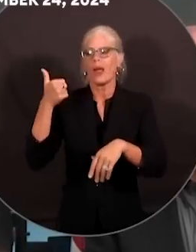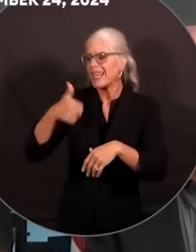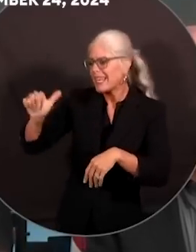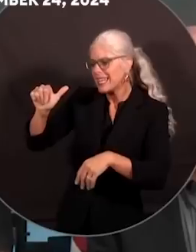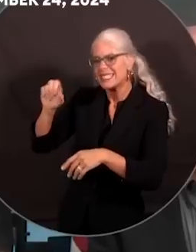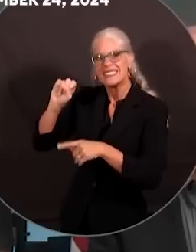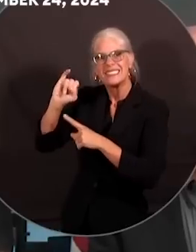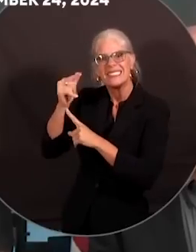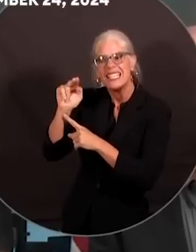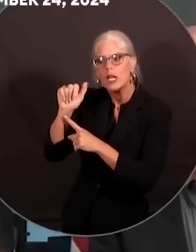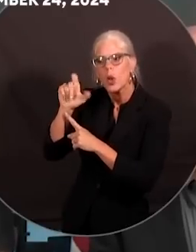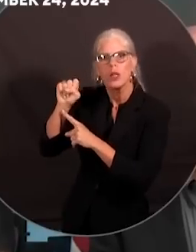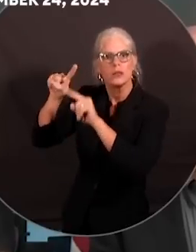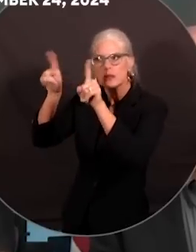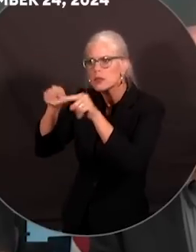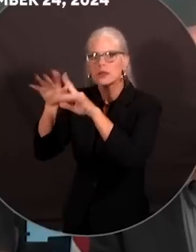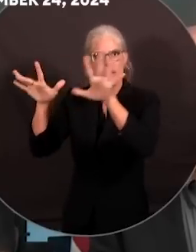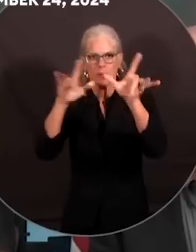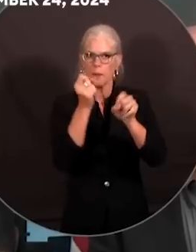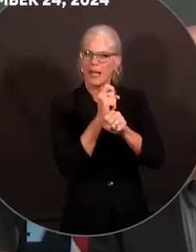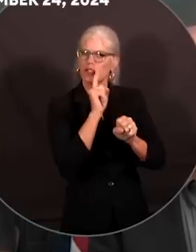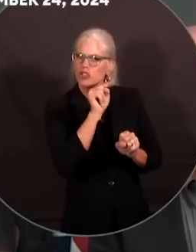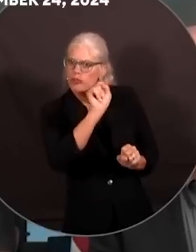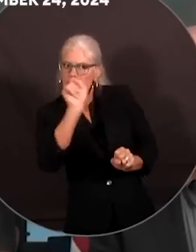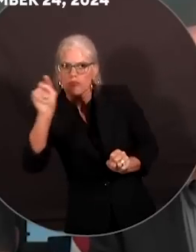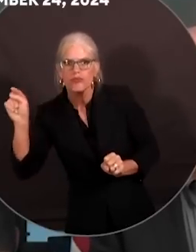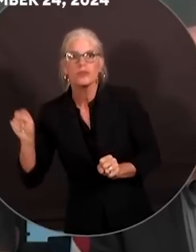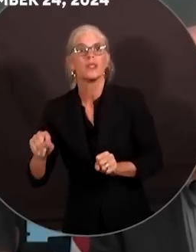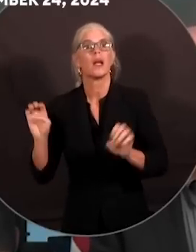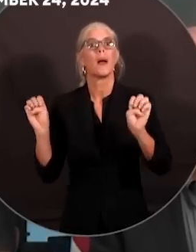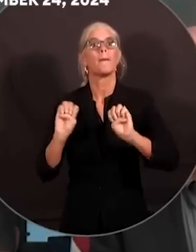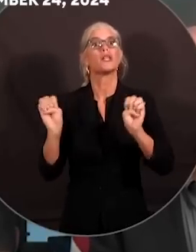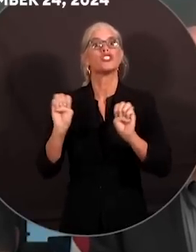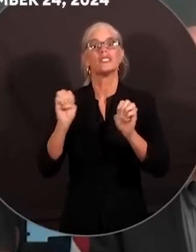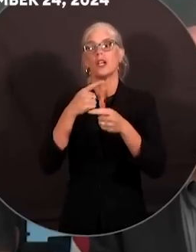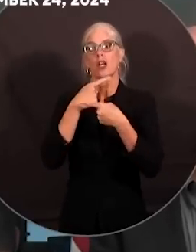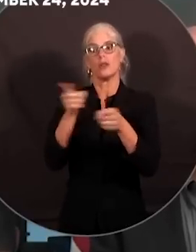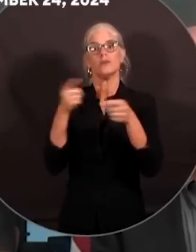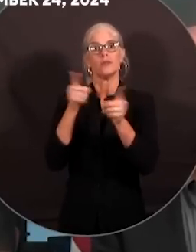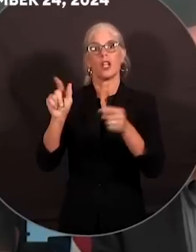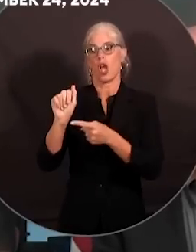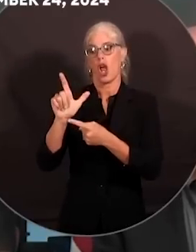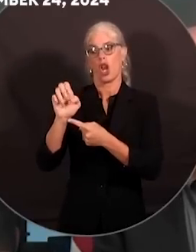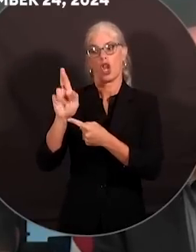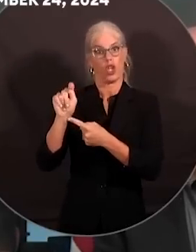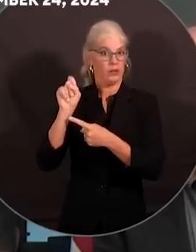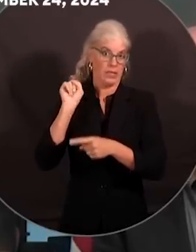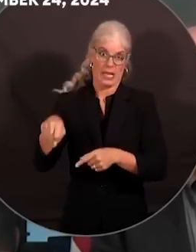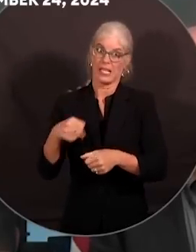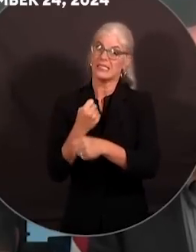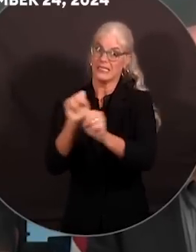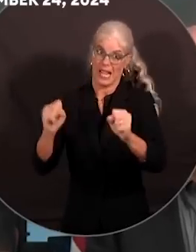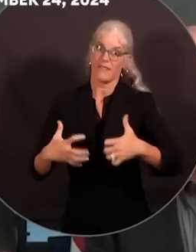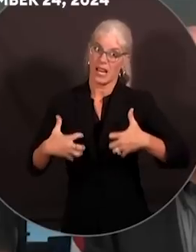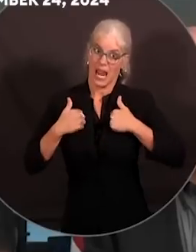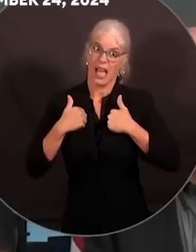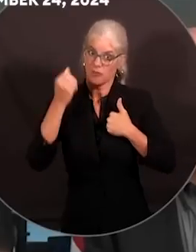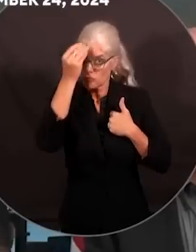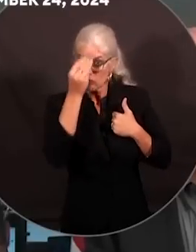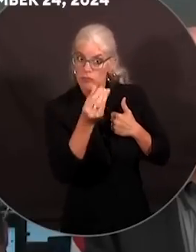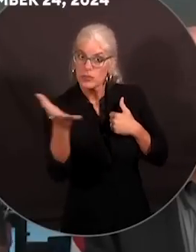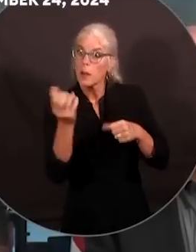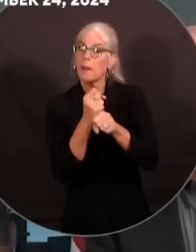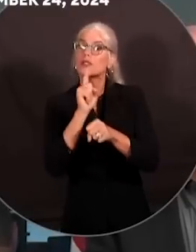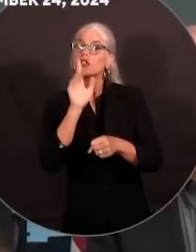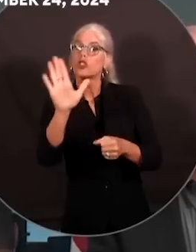around the state. Emergency alerts can save lives, so please have multiple ways to receive those alerts and act immediately